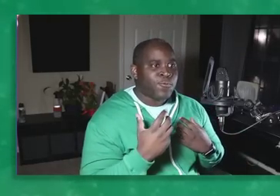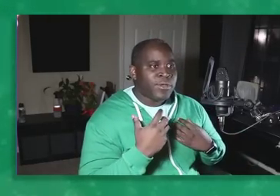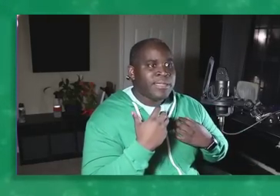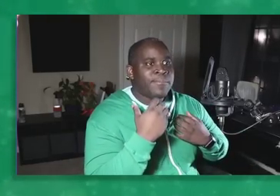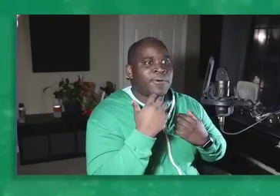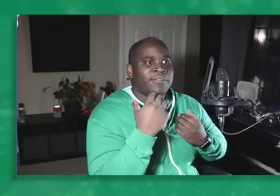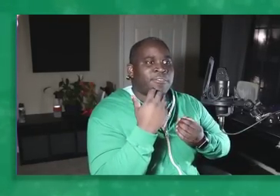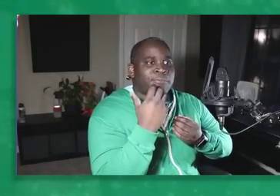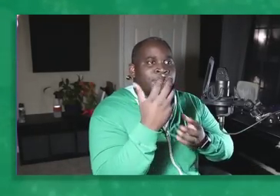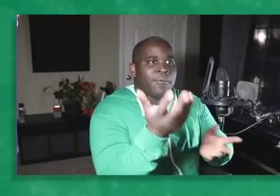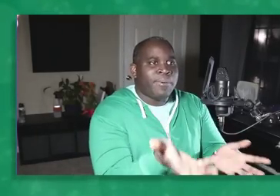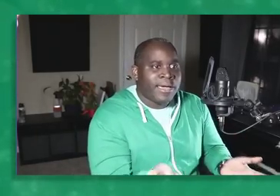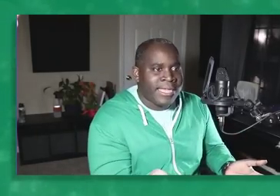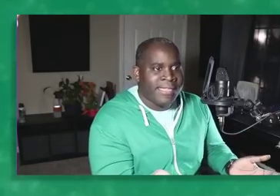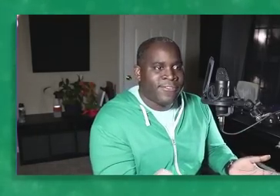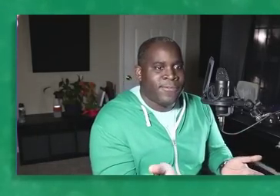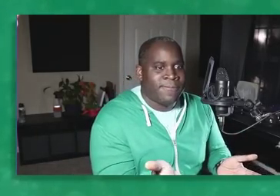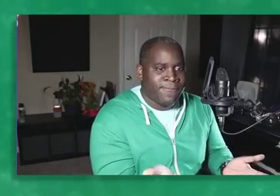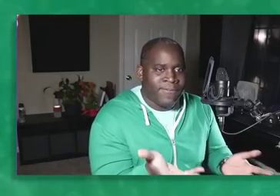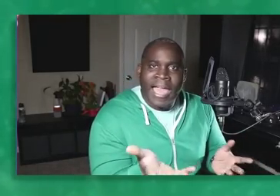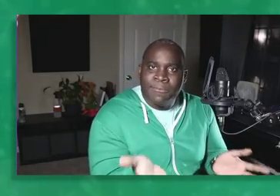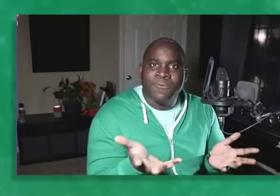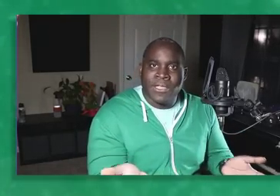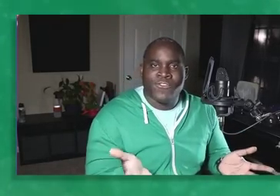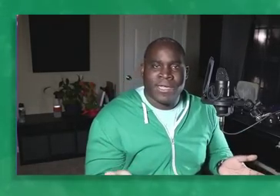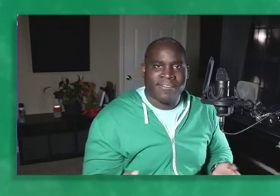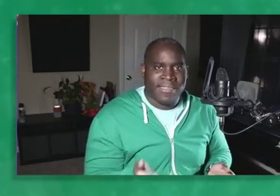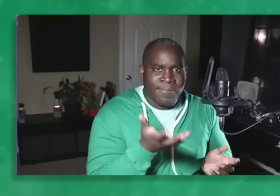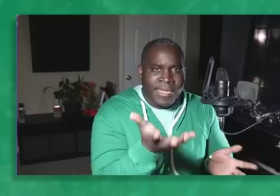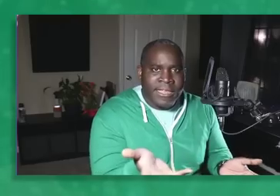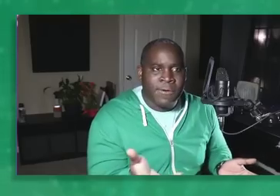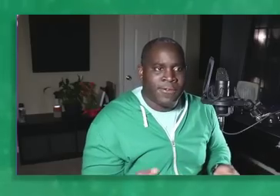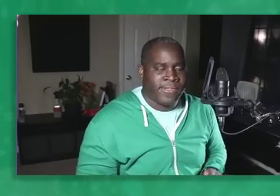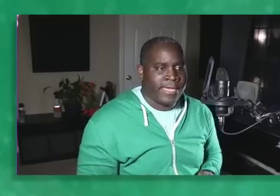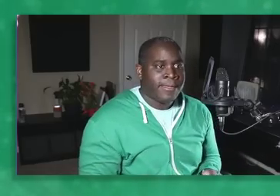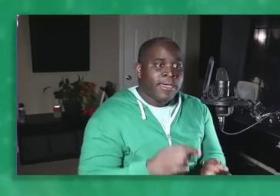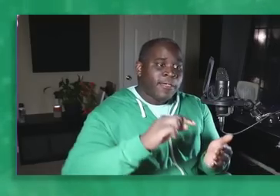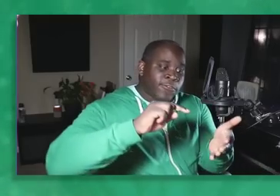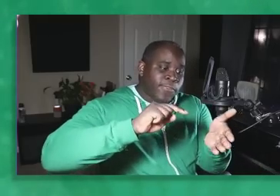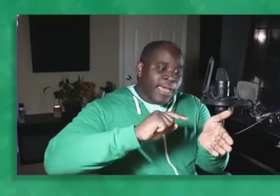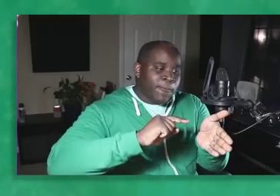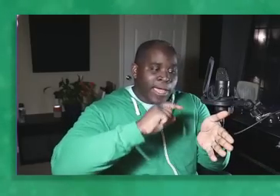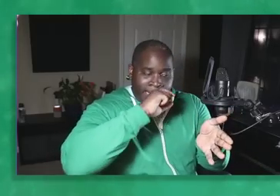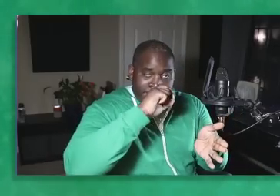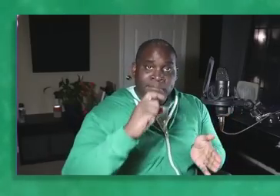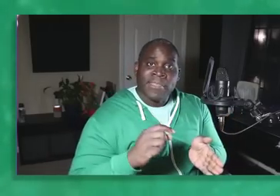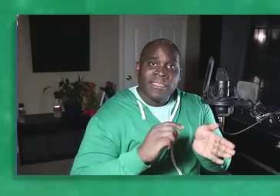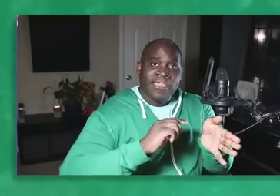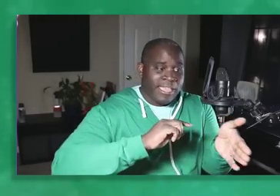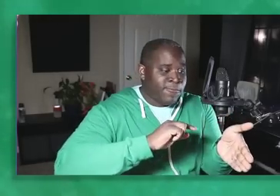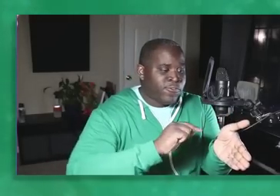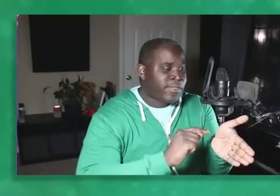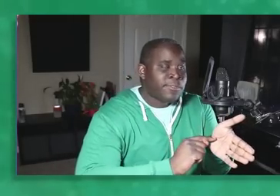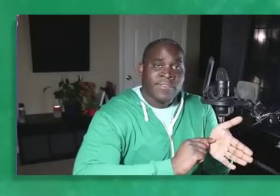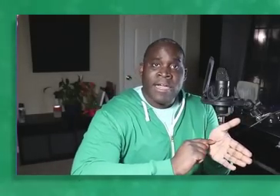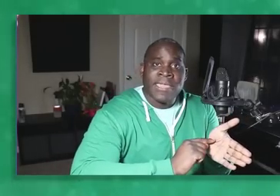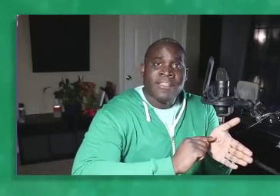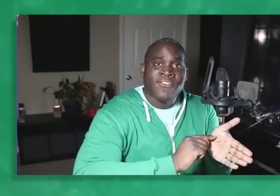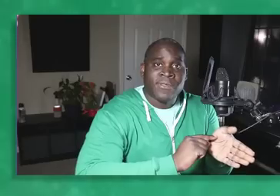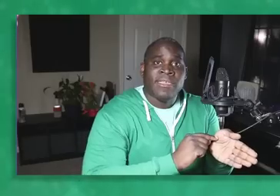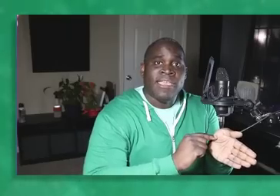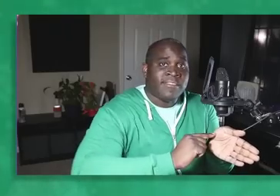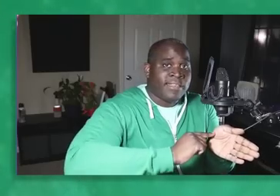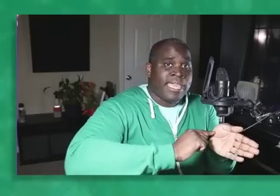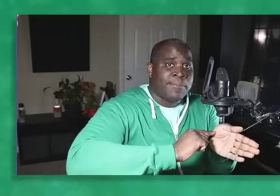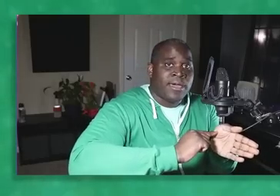And it's really important to throw your body into the vibe of what you're trying to say, the meaning of what you're saying. So that way, similar to how